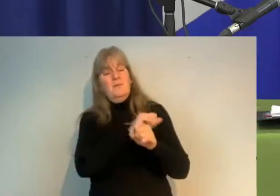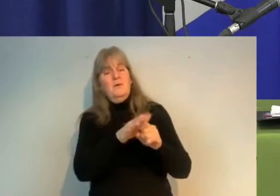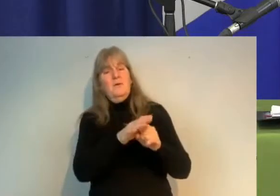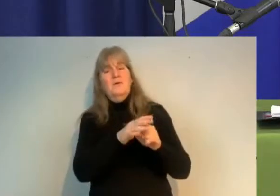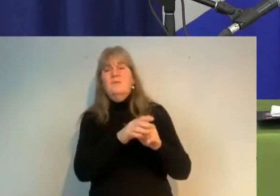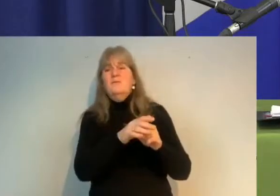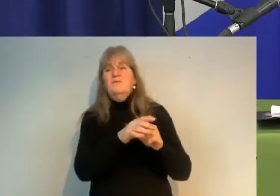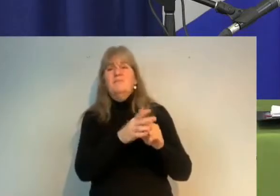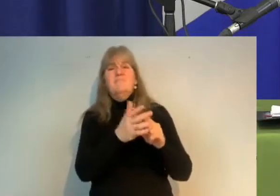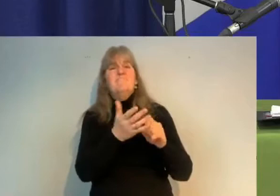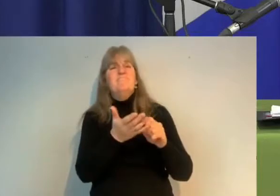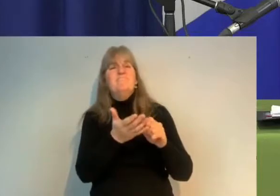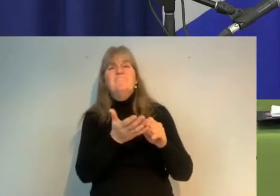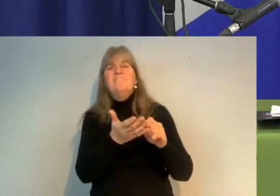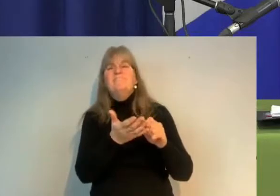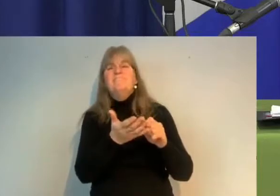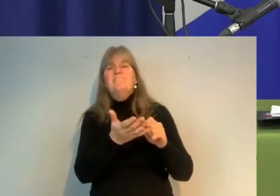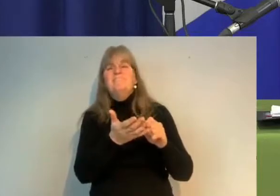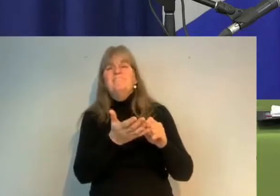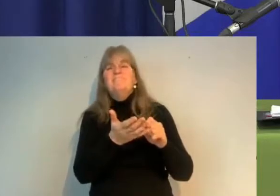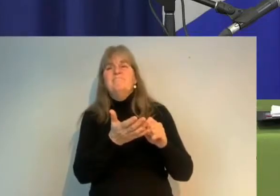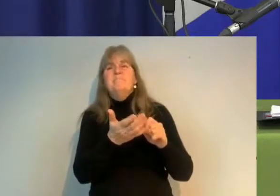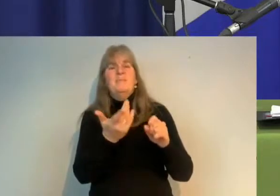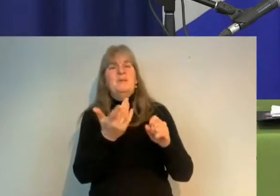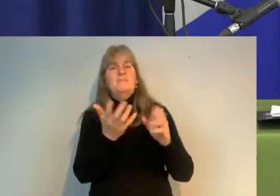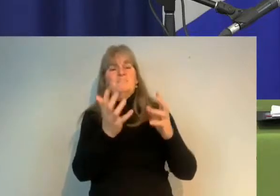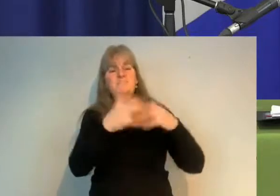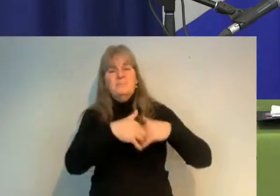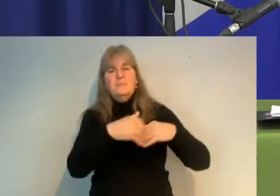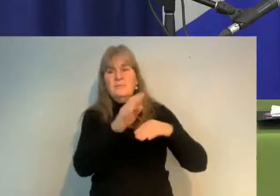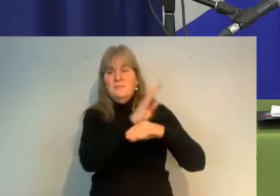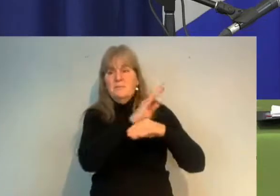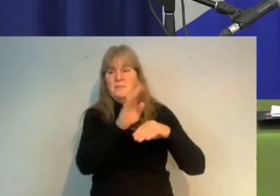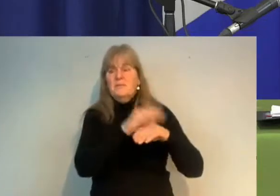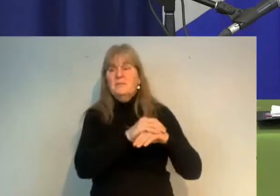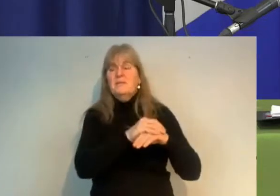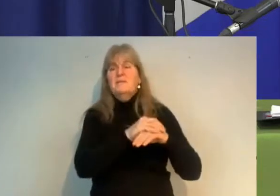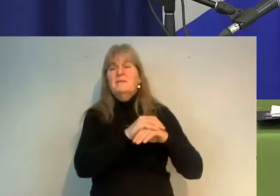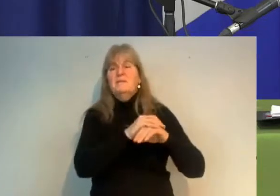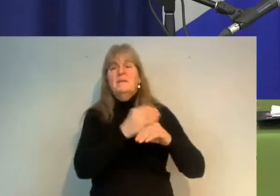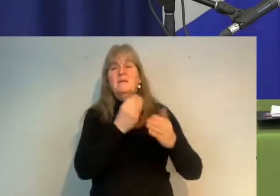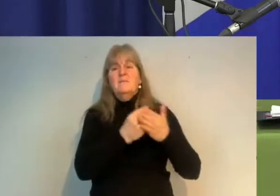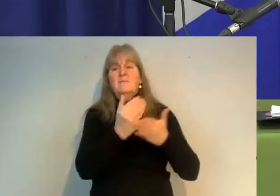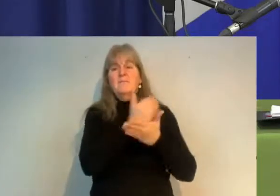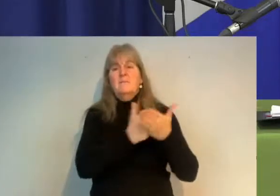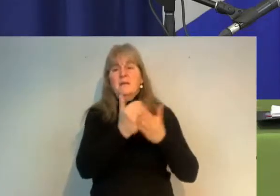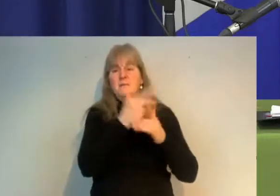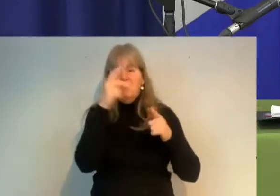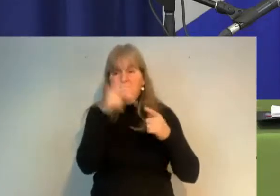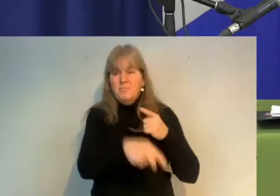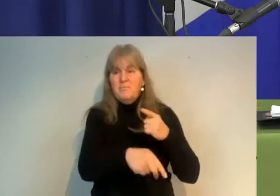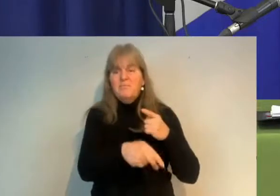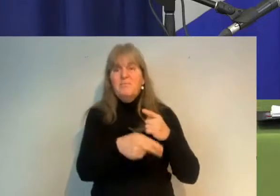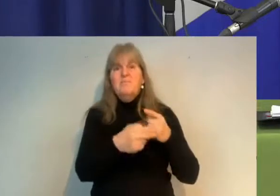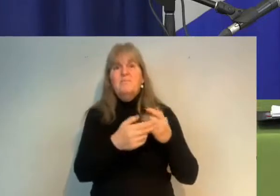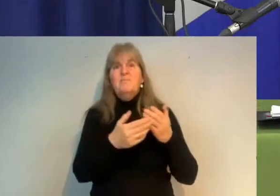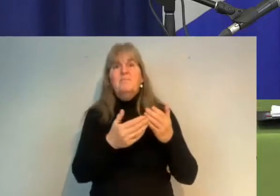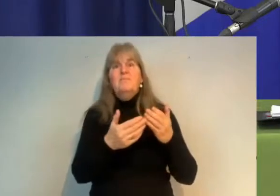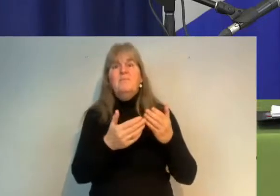something, a business, a source of income, other things, or